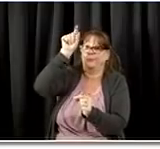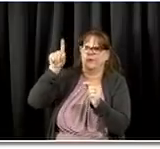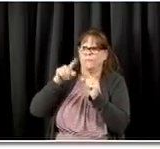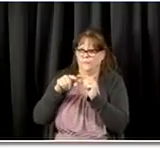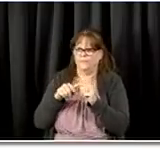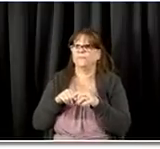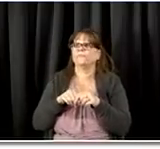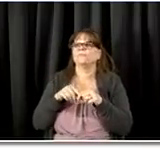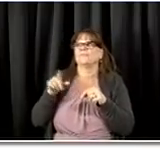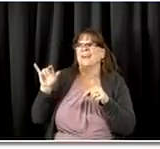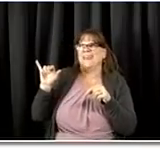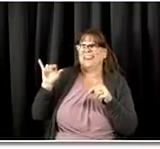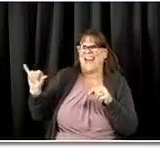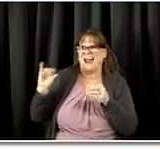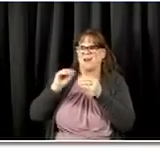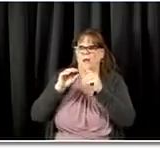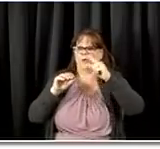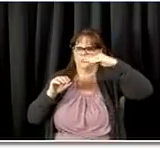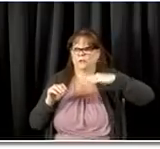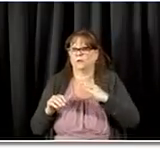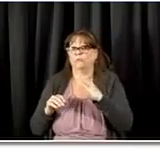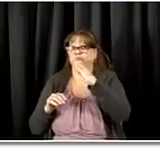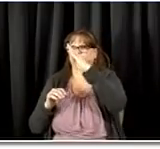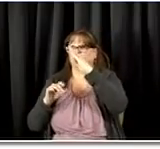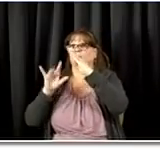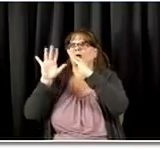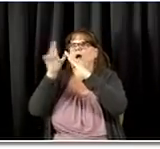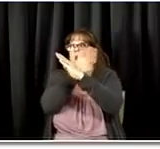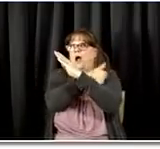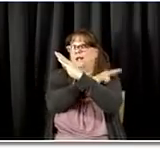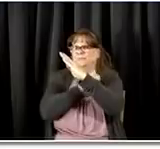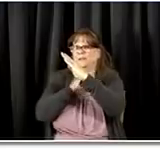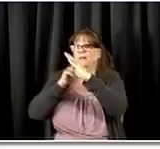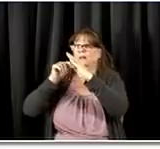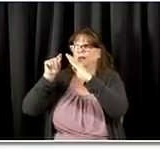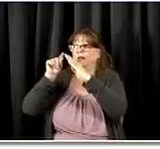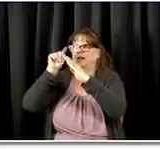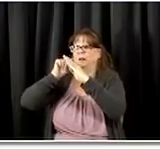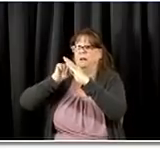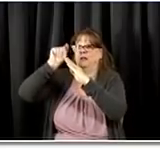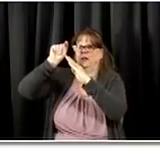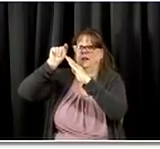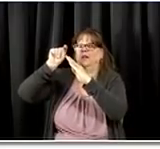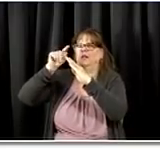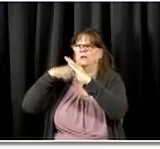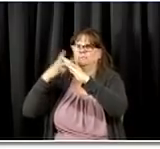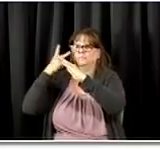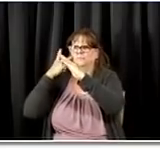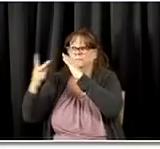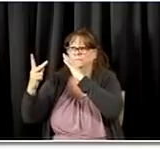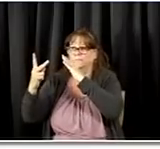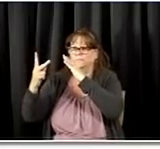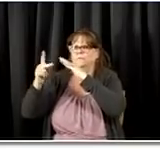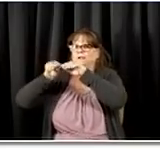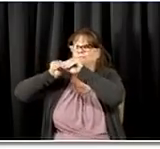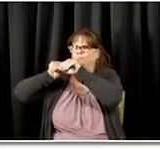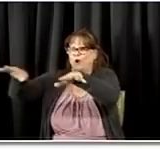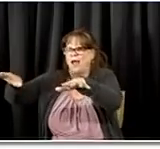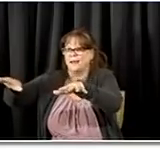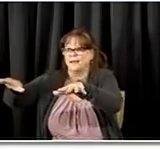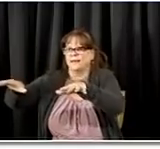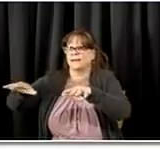of the number of potential hospitalizations in the state based on the level of transmission control we're experiencing. So if you look at the tan line, that shows you our